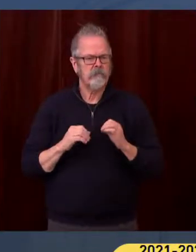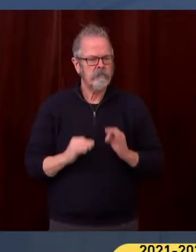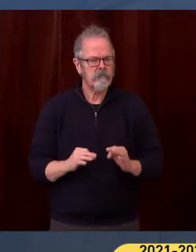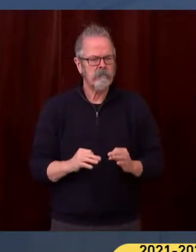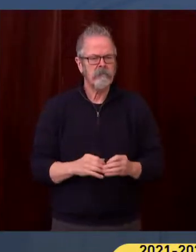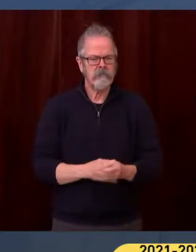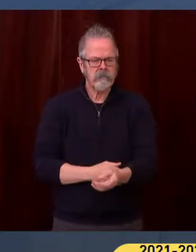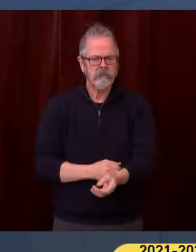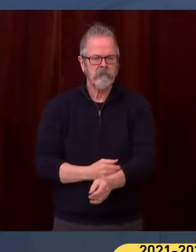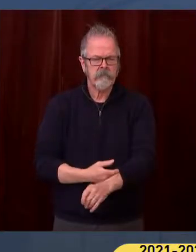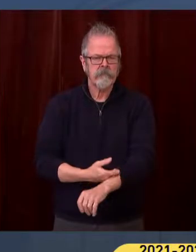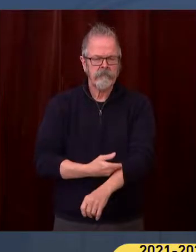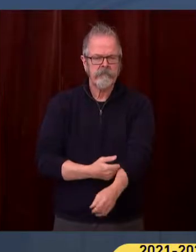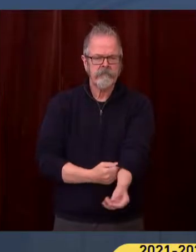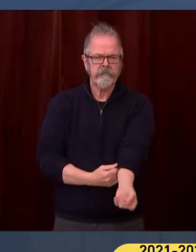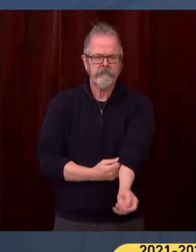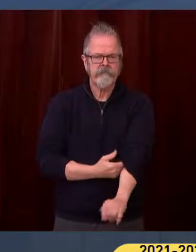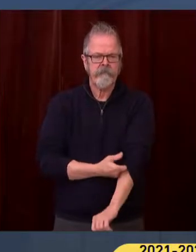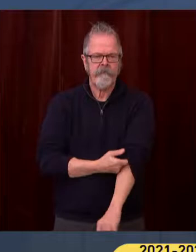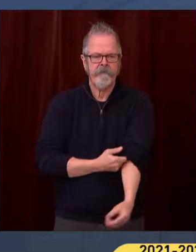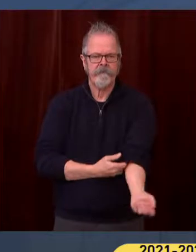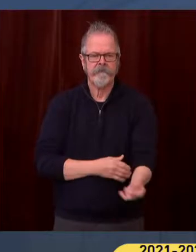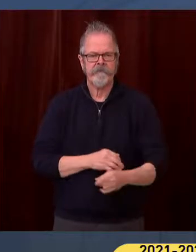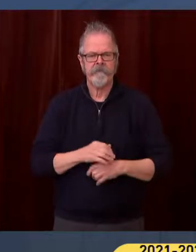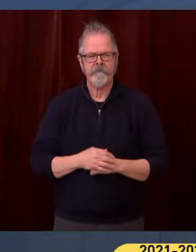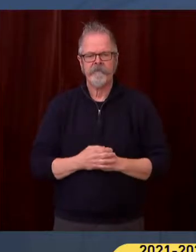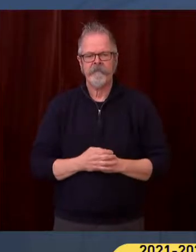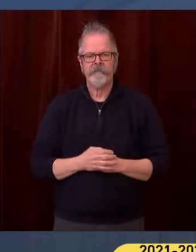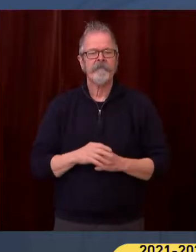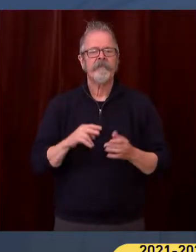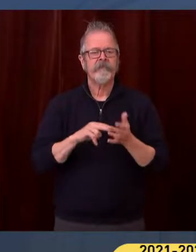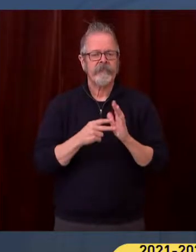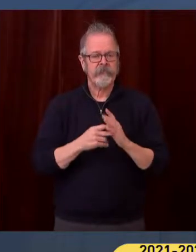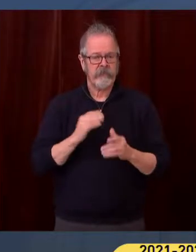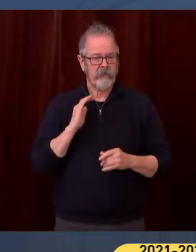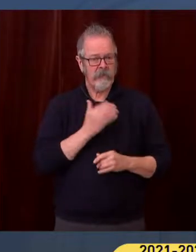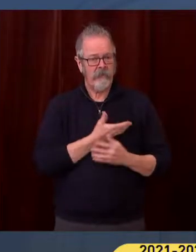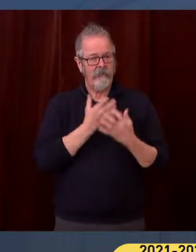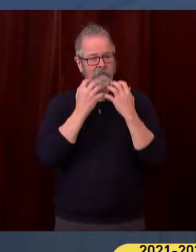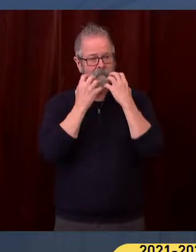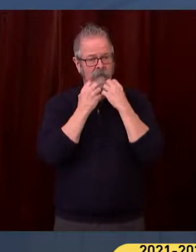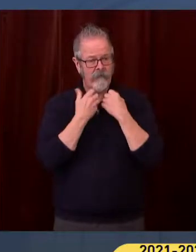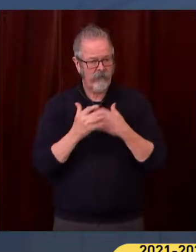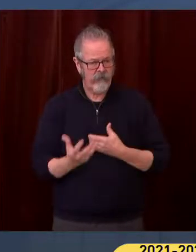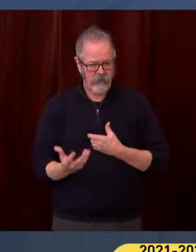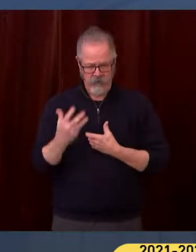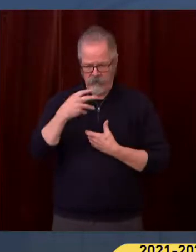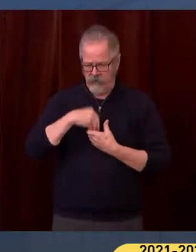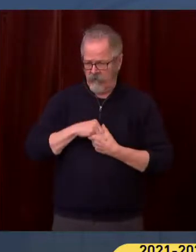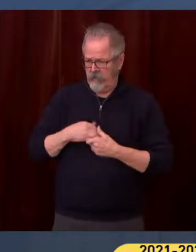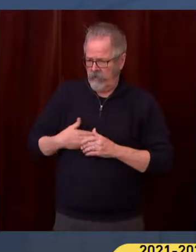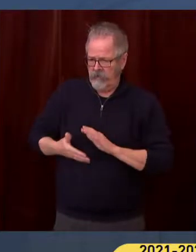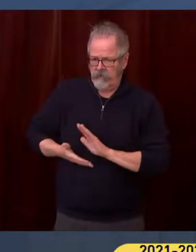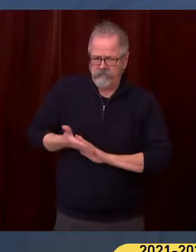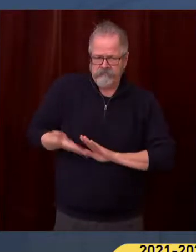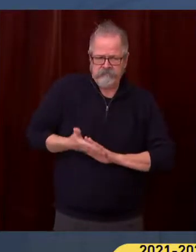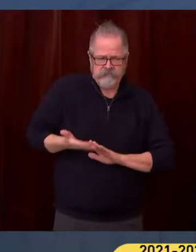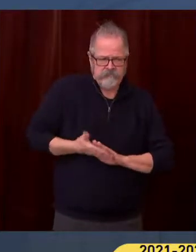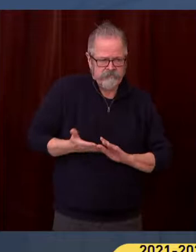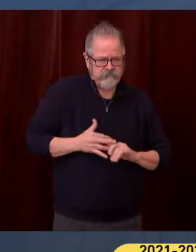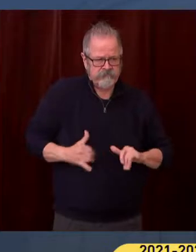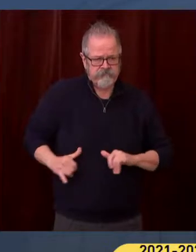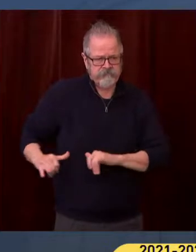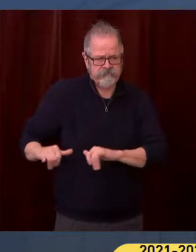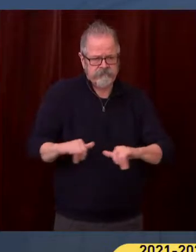both lead with our values, but also make sure that we're meeting those values with true outcomes